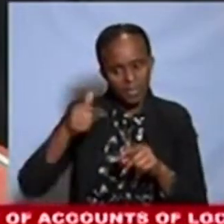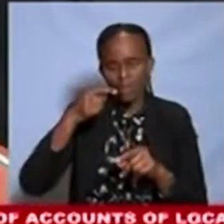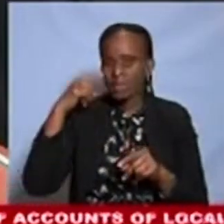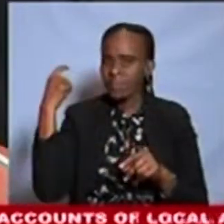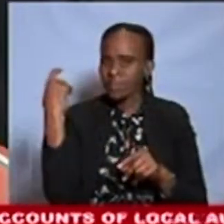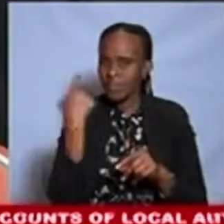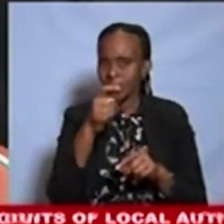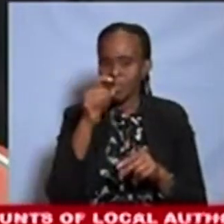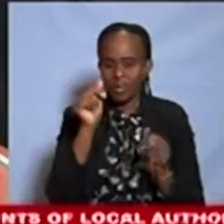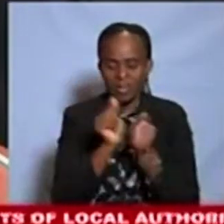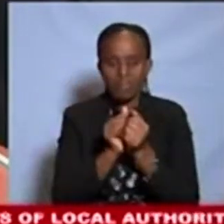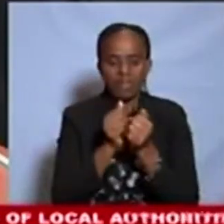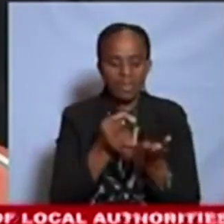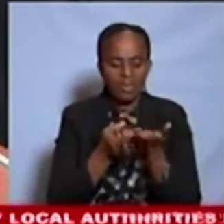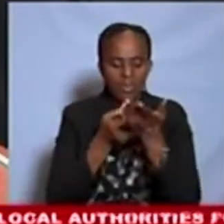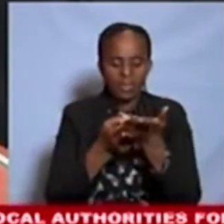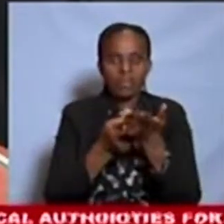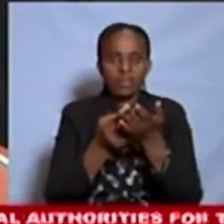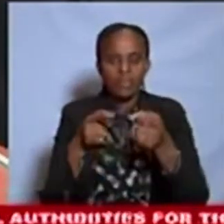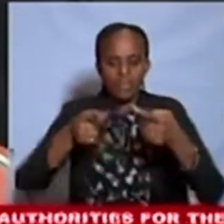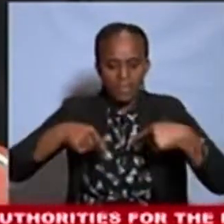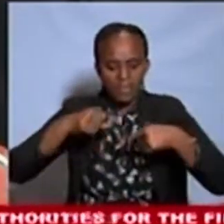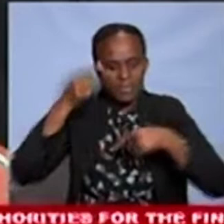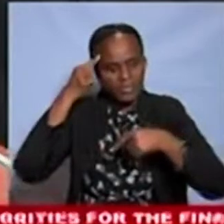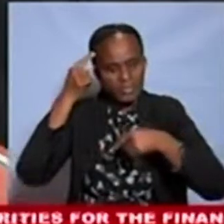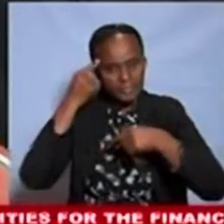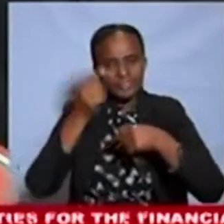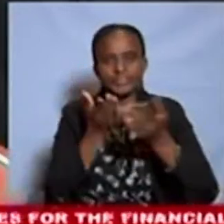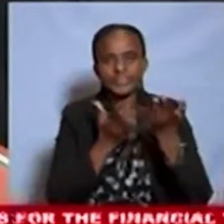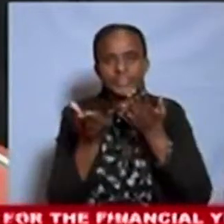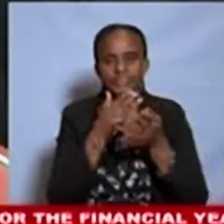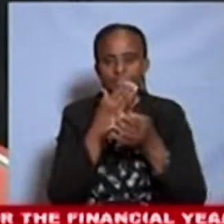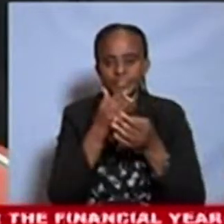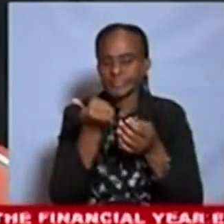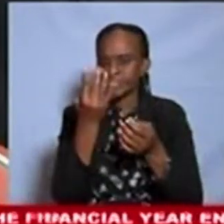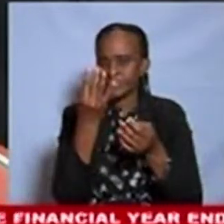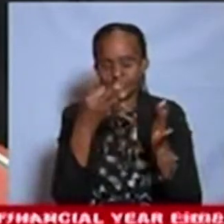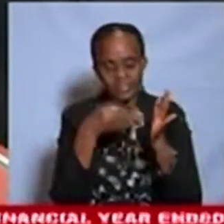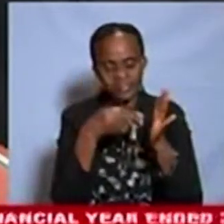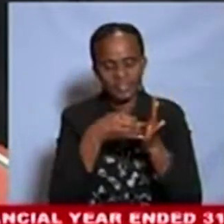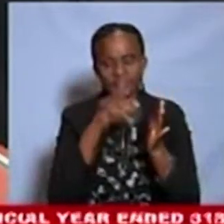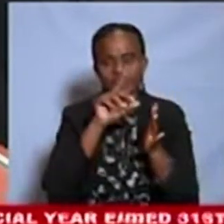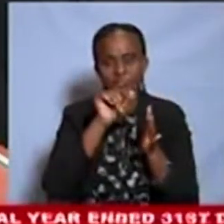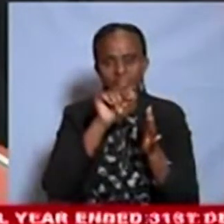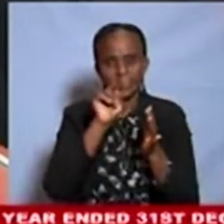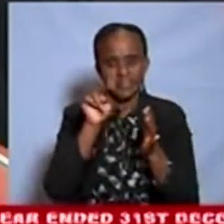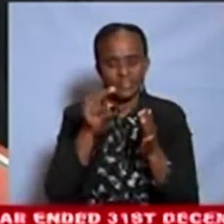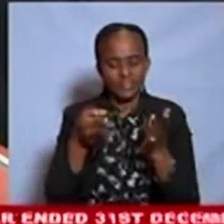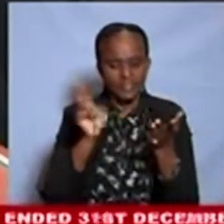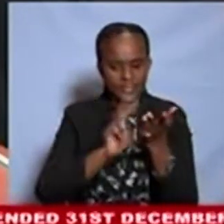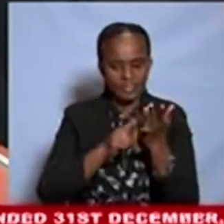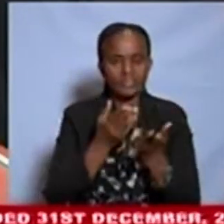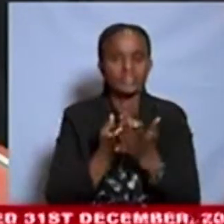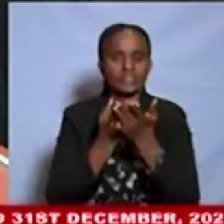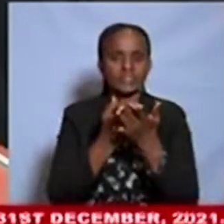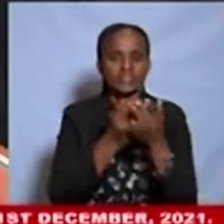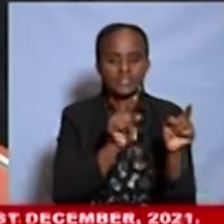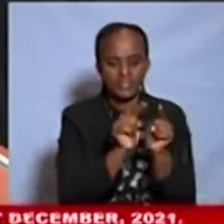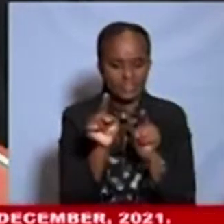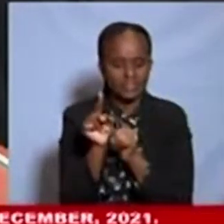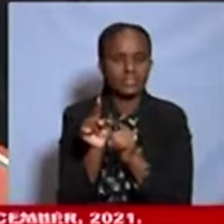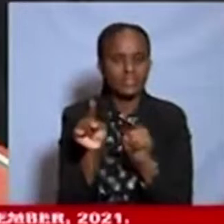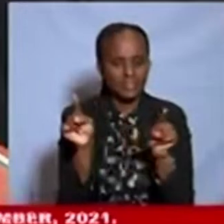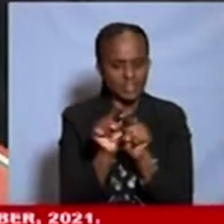and a recommendation to the Government Service Commission was made on 14th February 2022. A submission was also of the